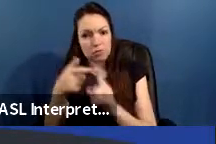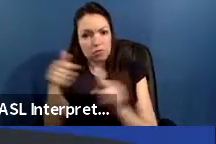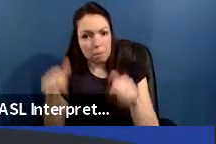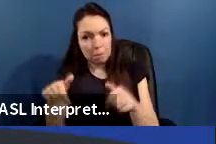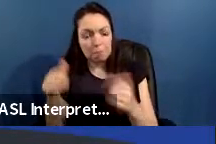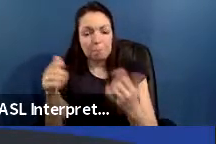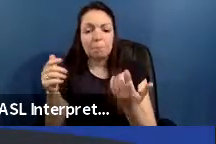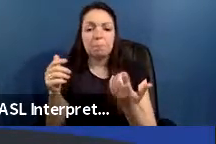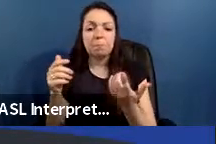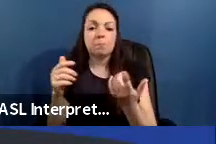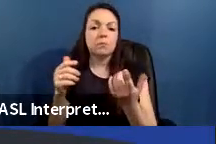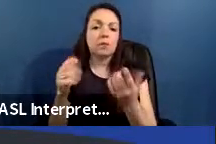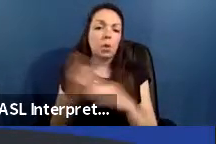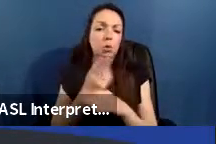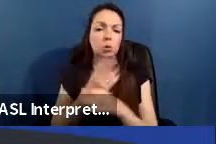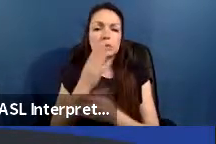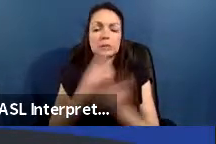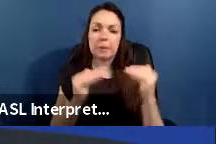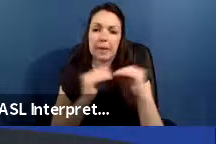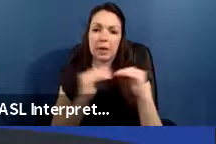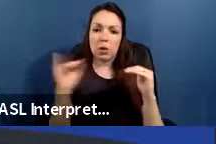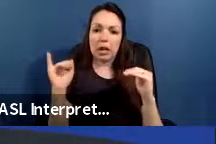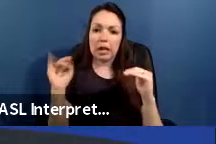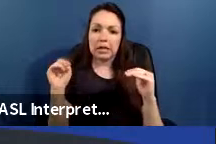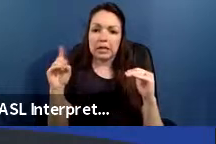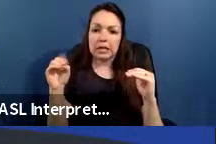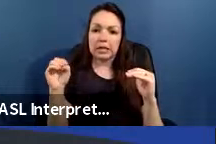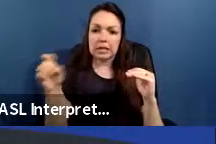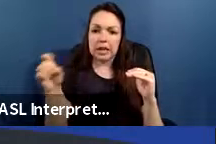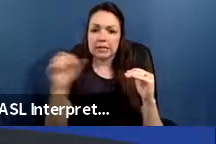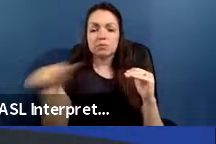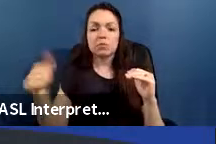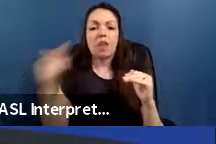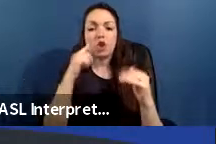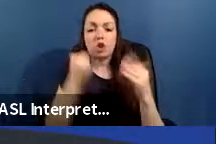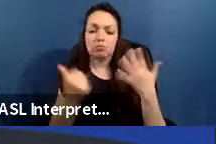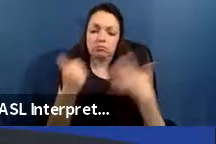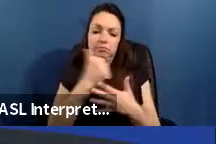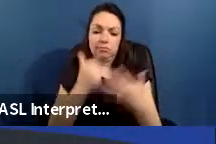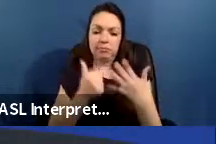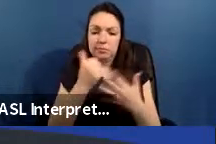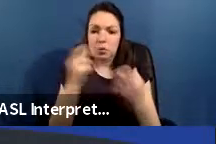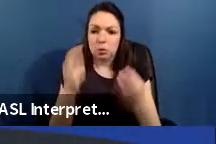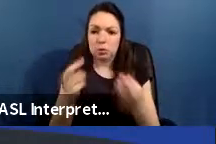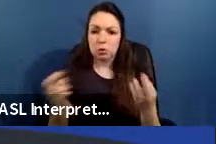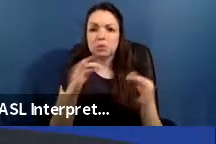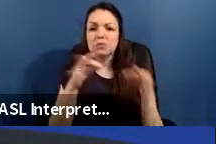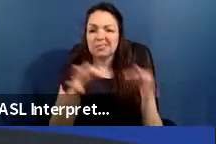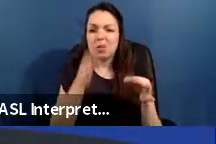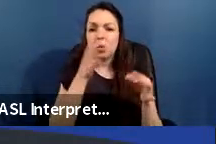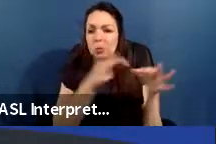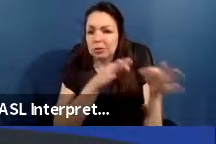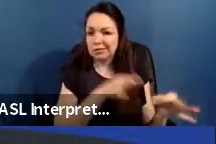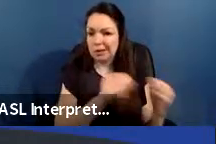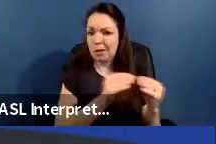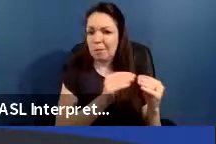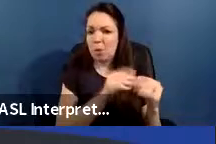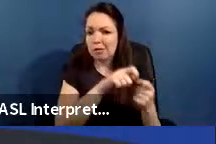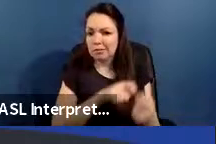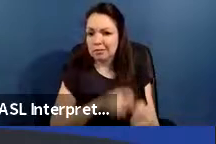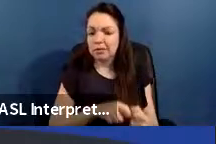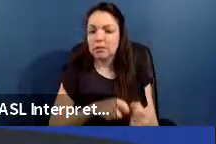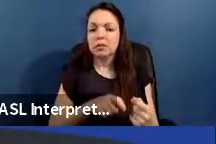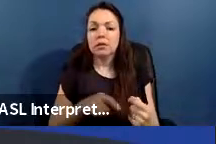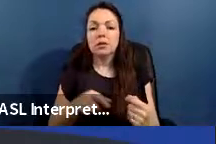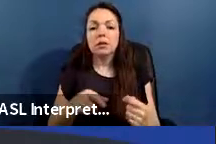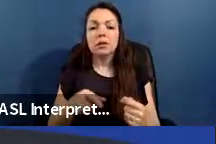equity index and some other prioritization factors to figure it out. And we will describe more about what that is. We go